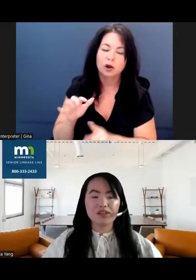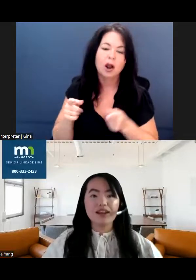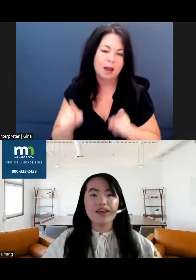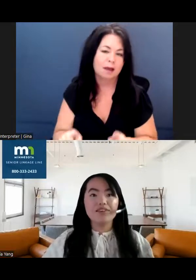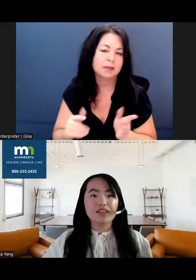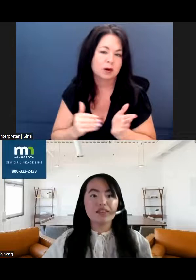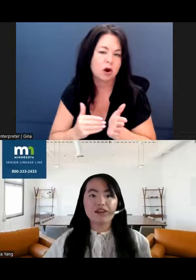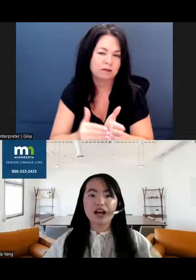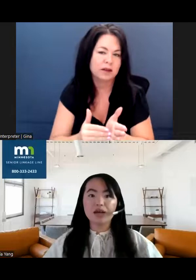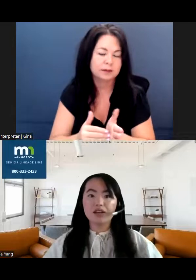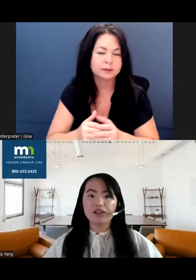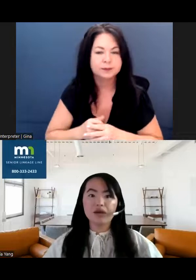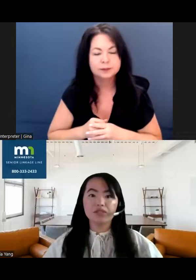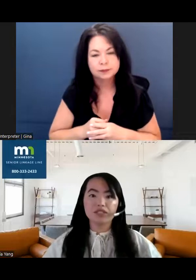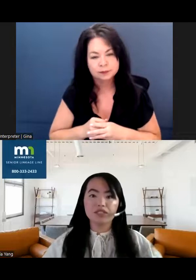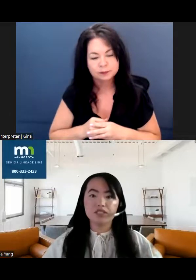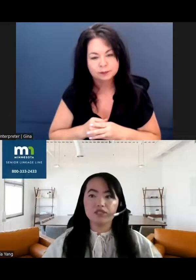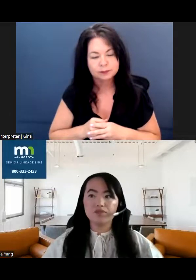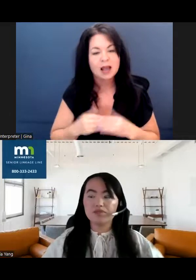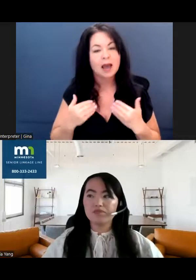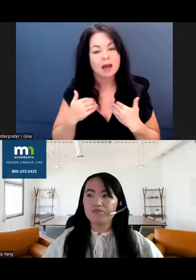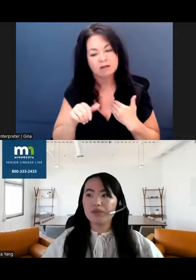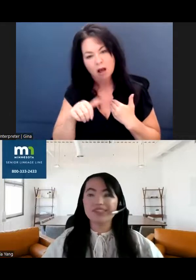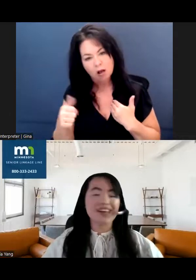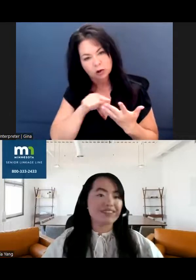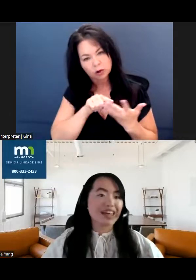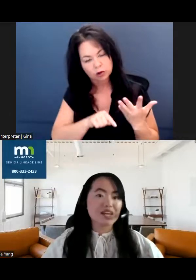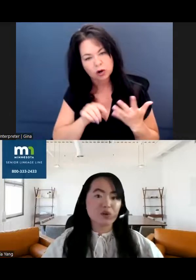with. And then there are other options to